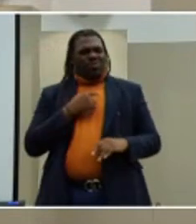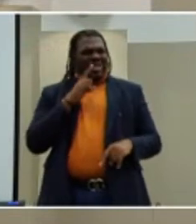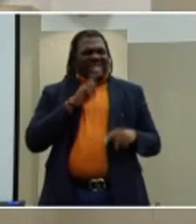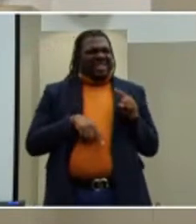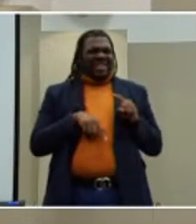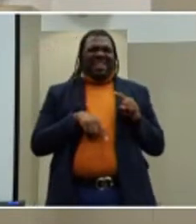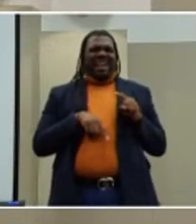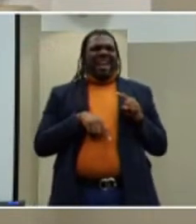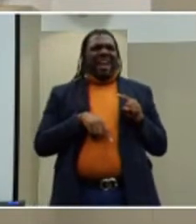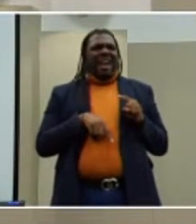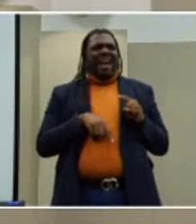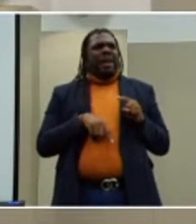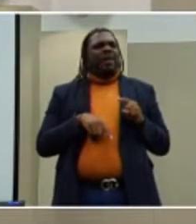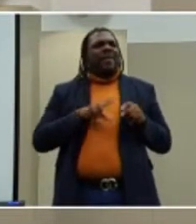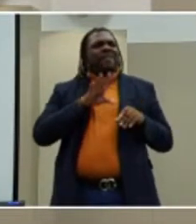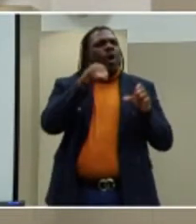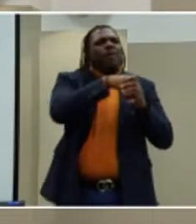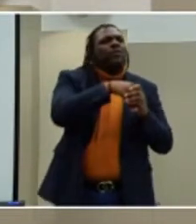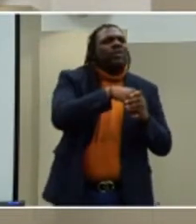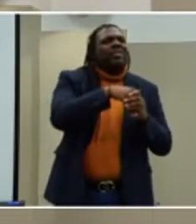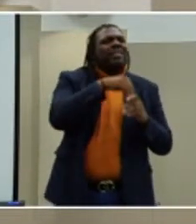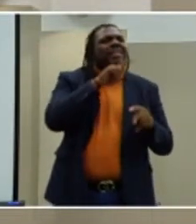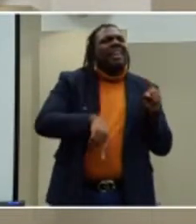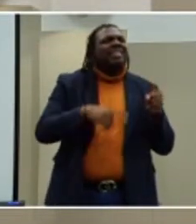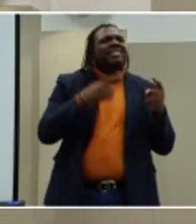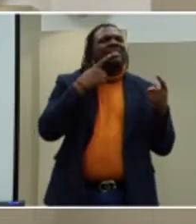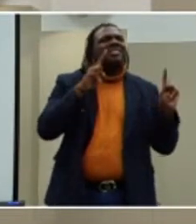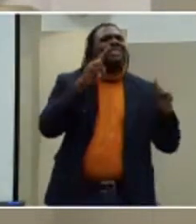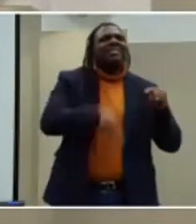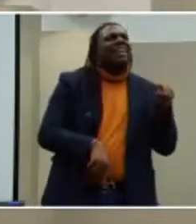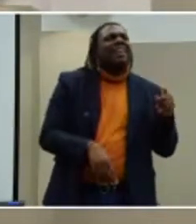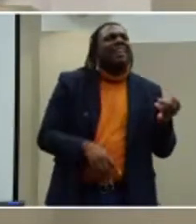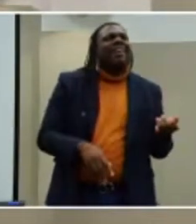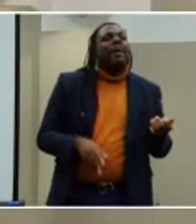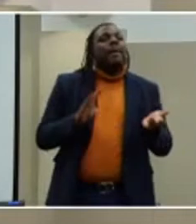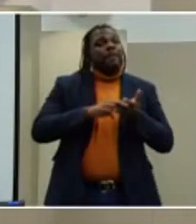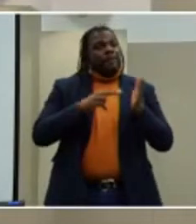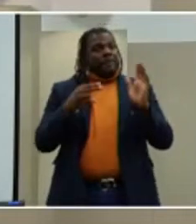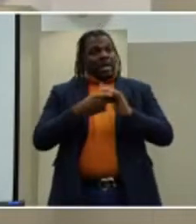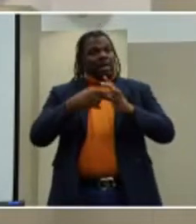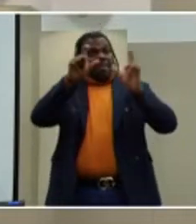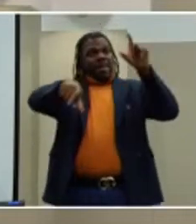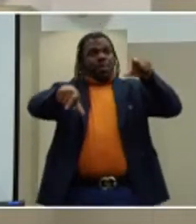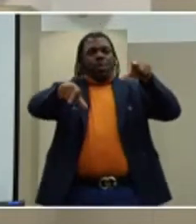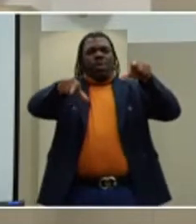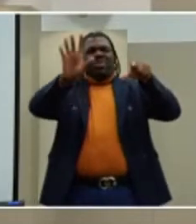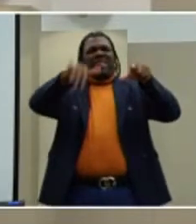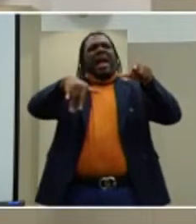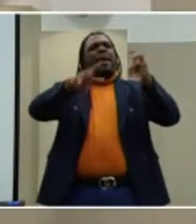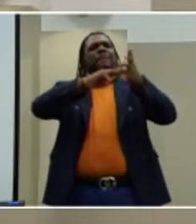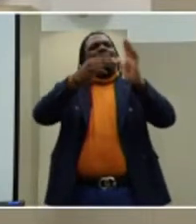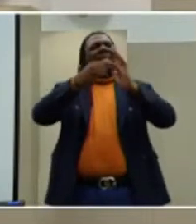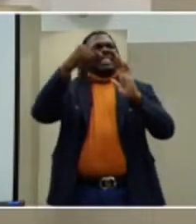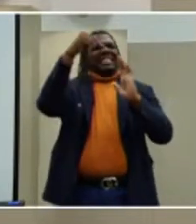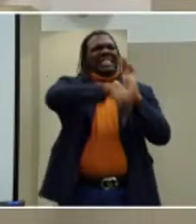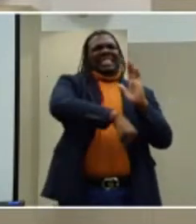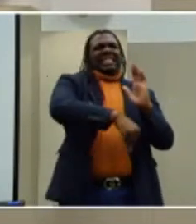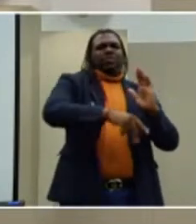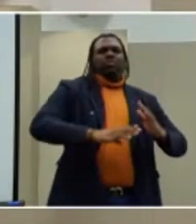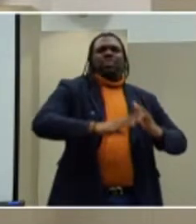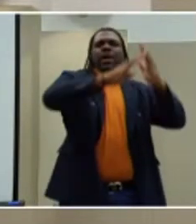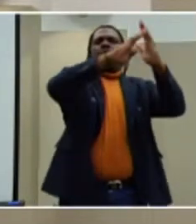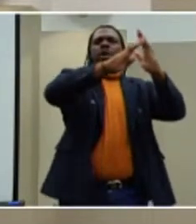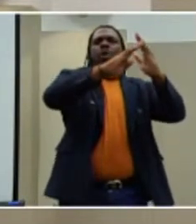life. So these are issues for not just the population at large, but they create deep barriers for those